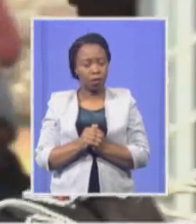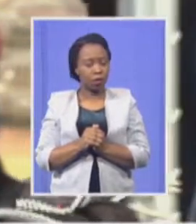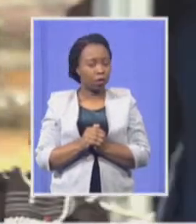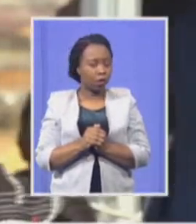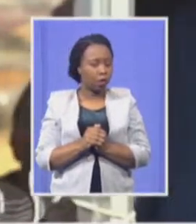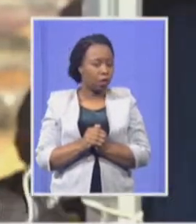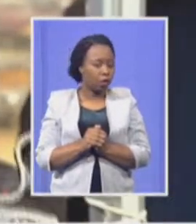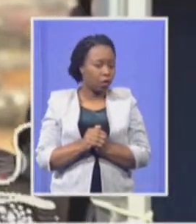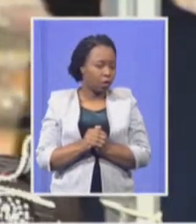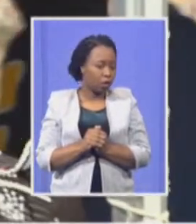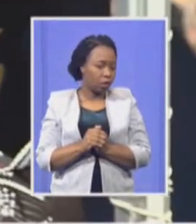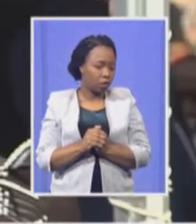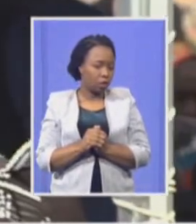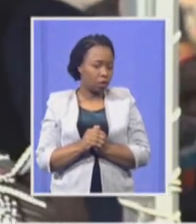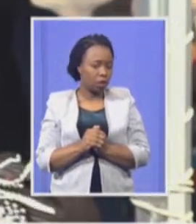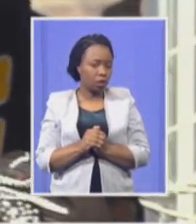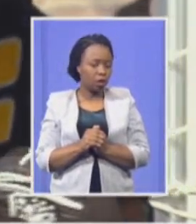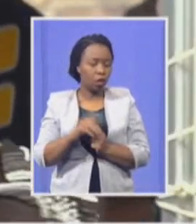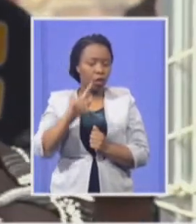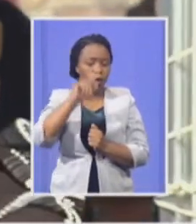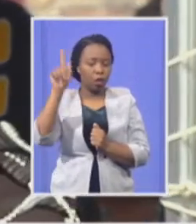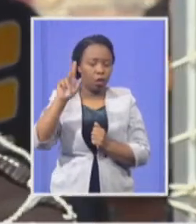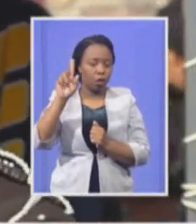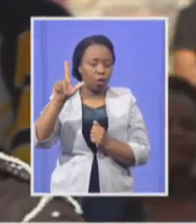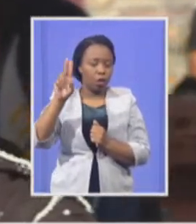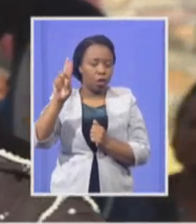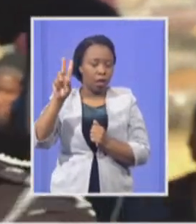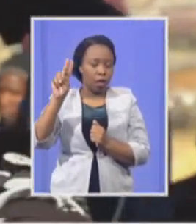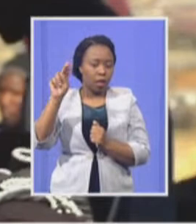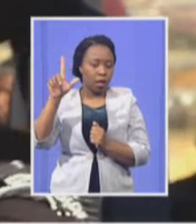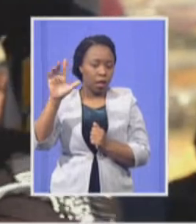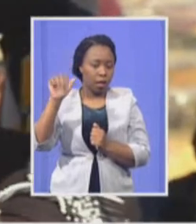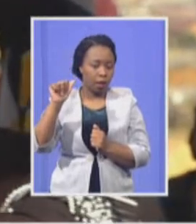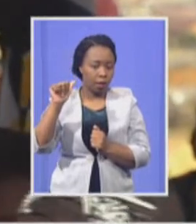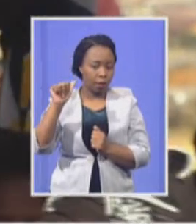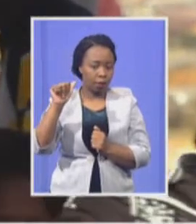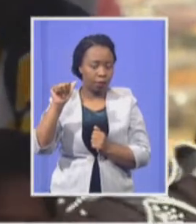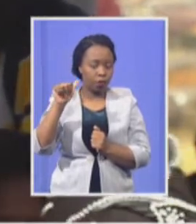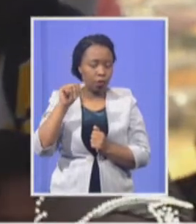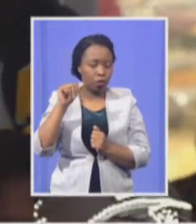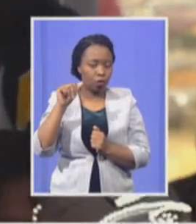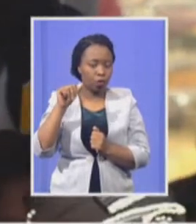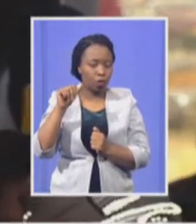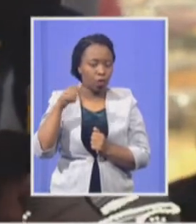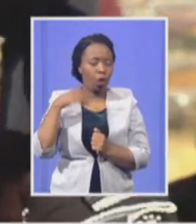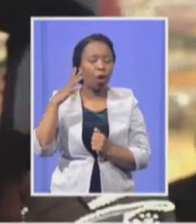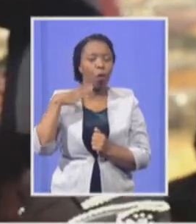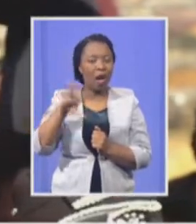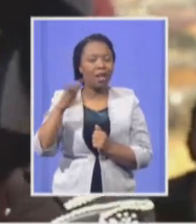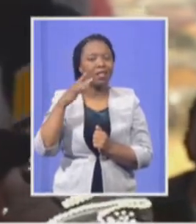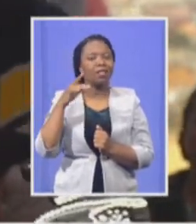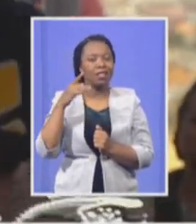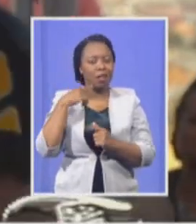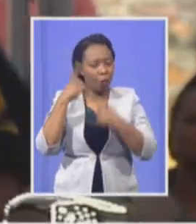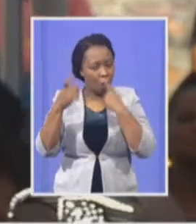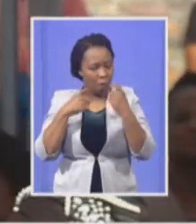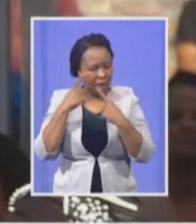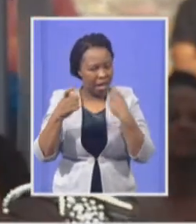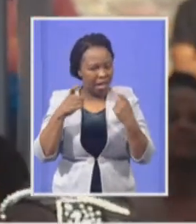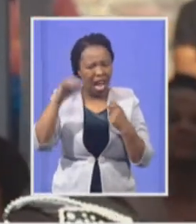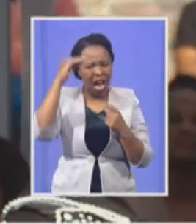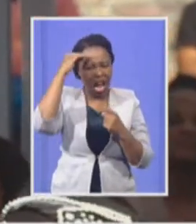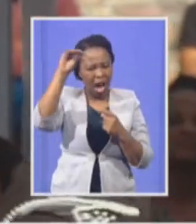uzolile nogoqo thethayo nathi besifuna ukukhala kakhulu apha uBheki Cele